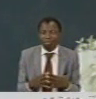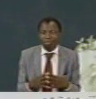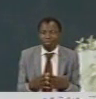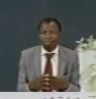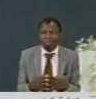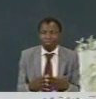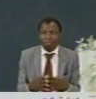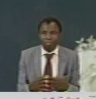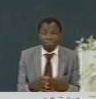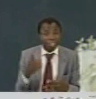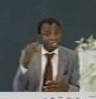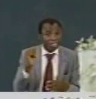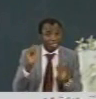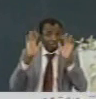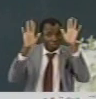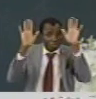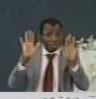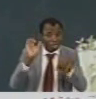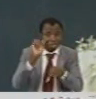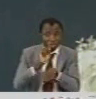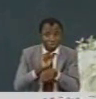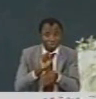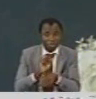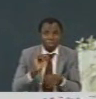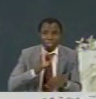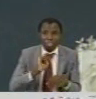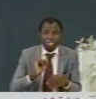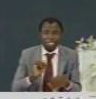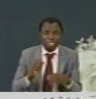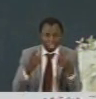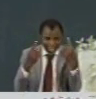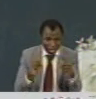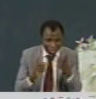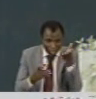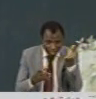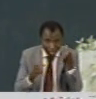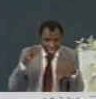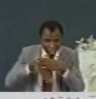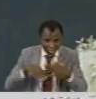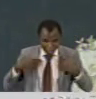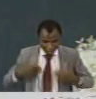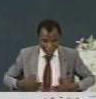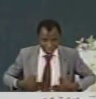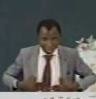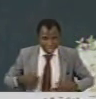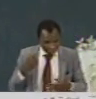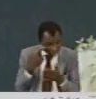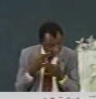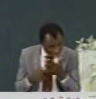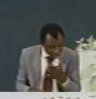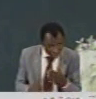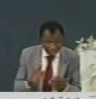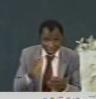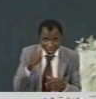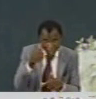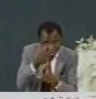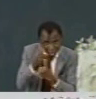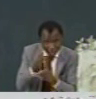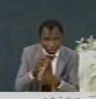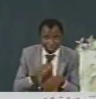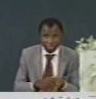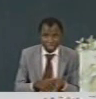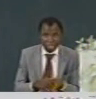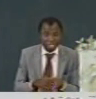The miracle is taking place there. Is it taking place? Check yourself.